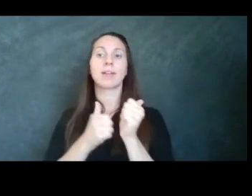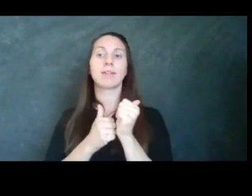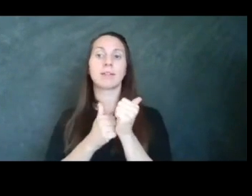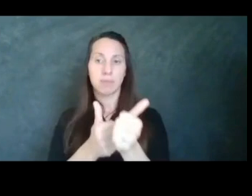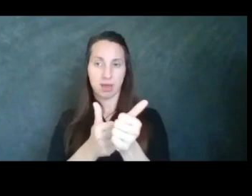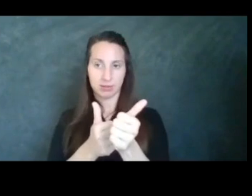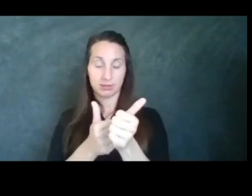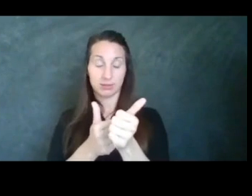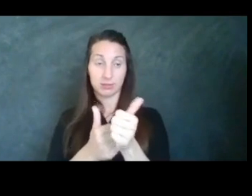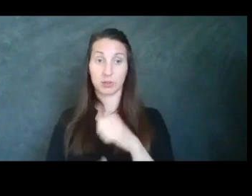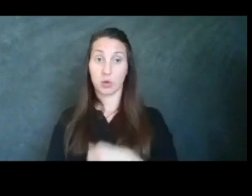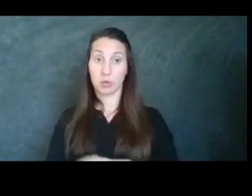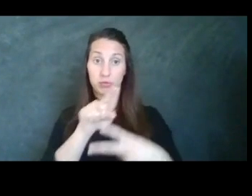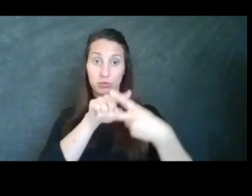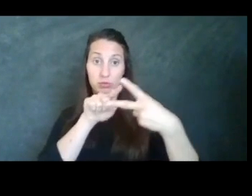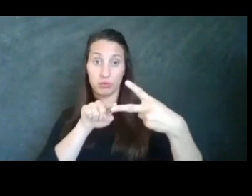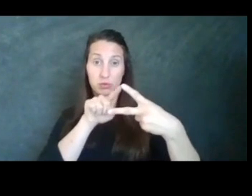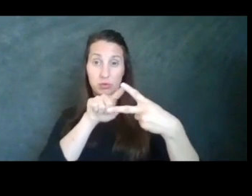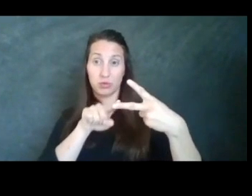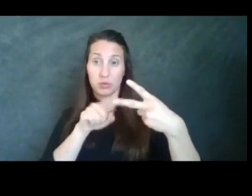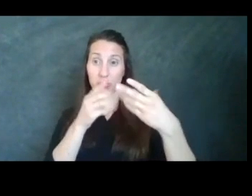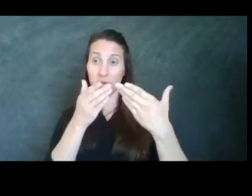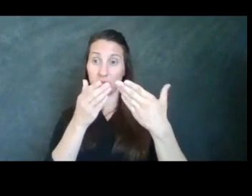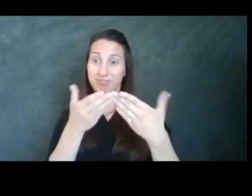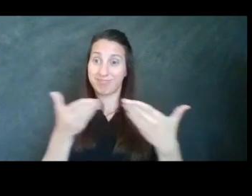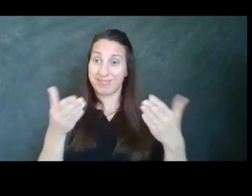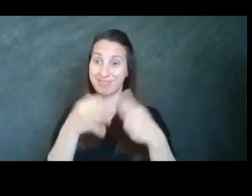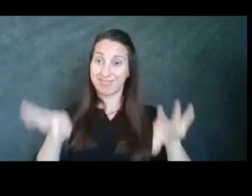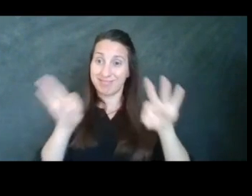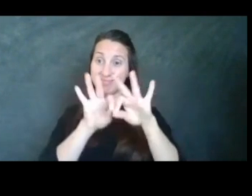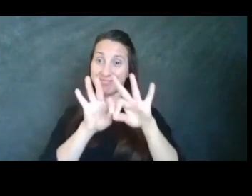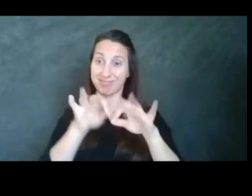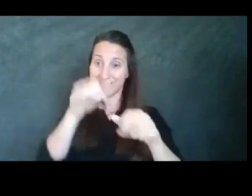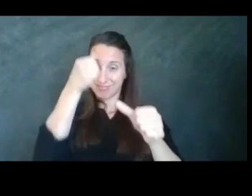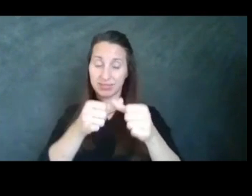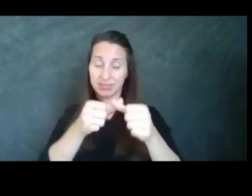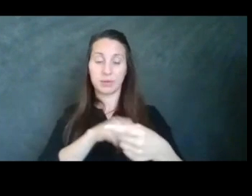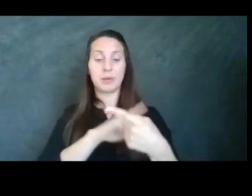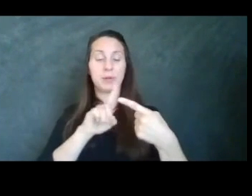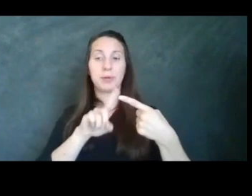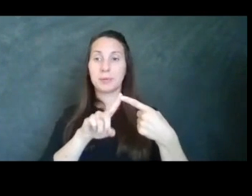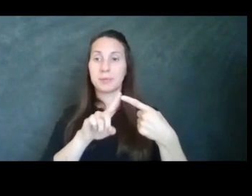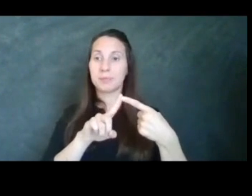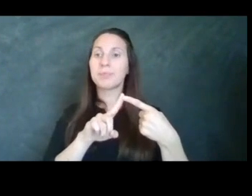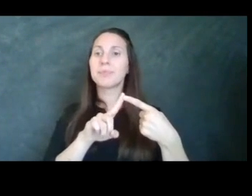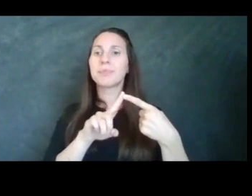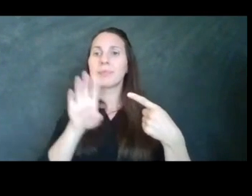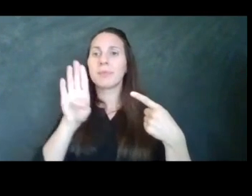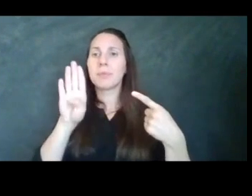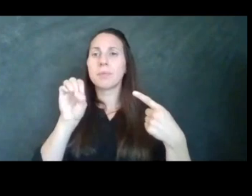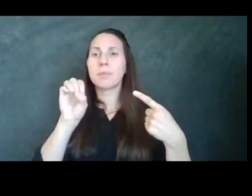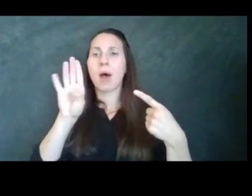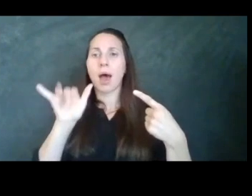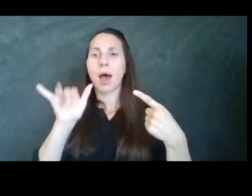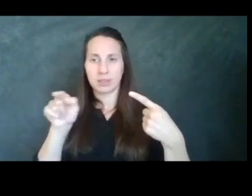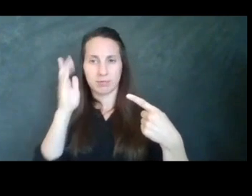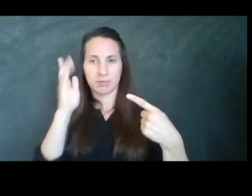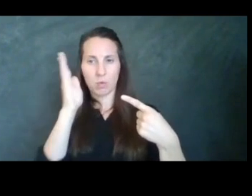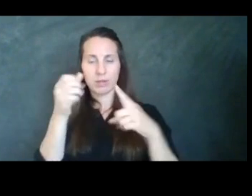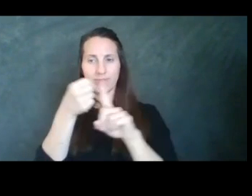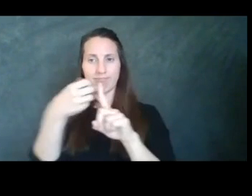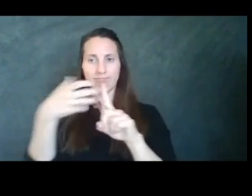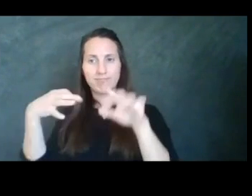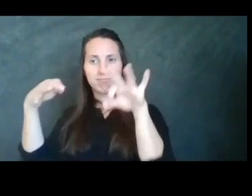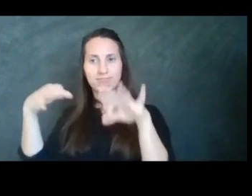things that I'd like everyone to keep in mind. Number one is that Bobby is going to frame for us why